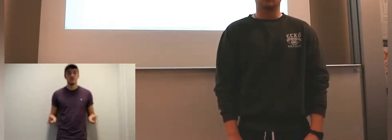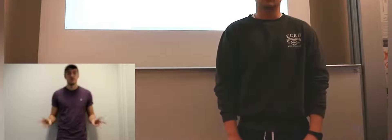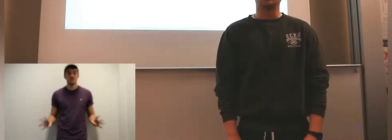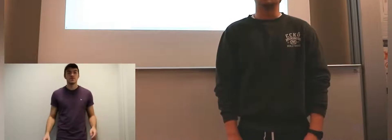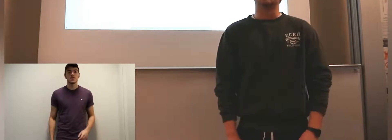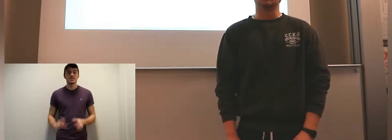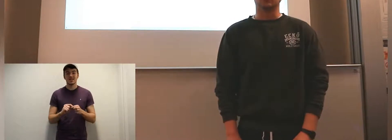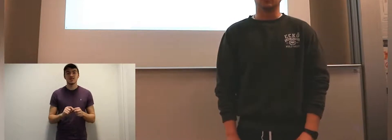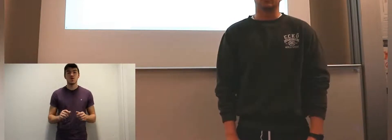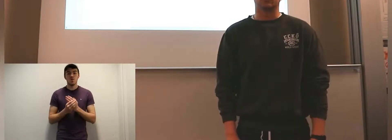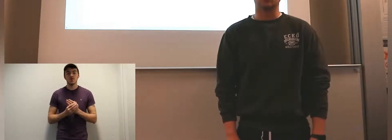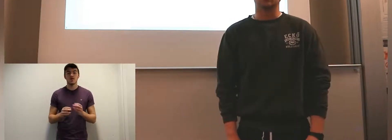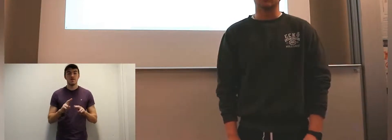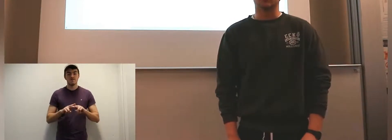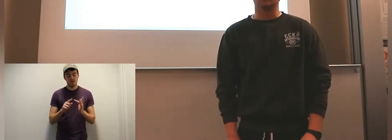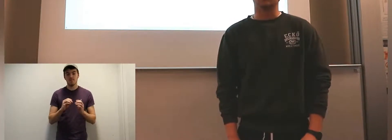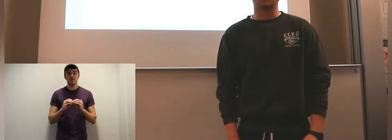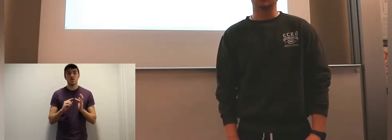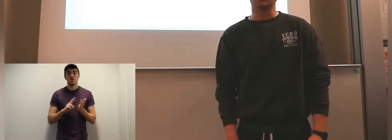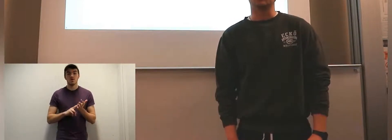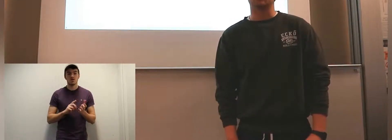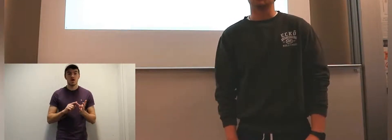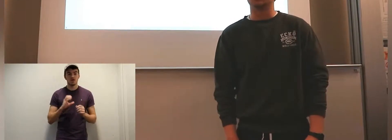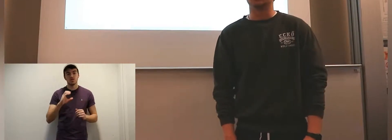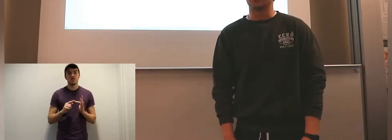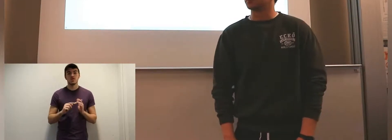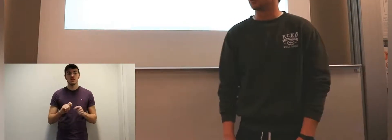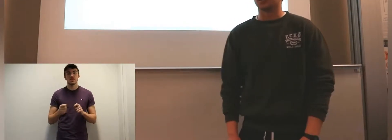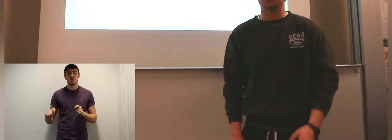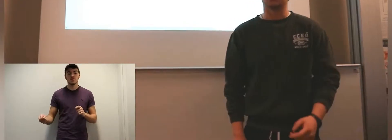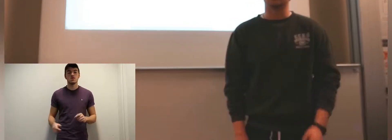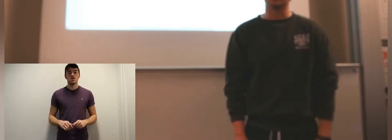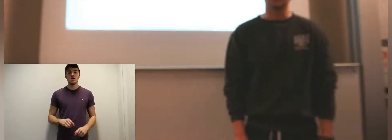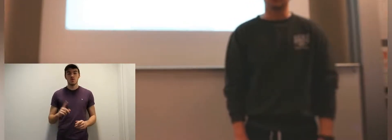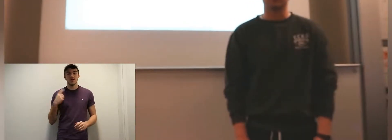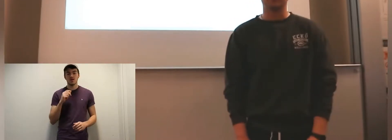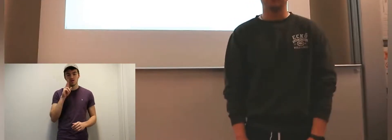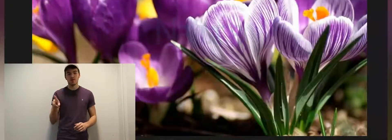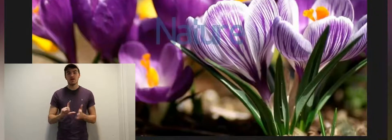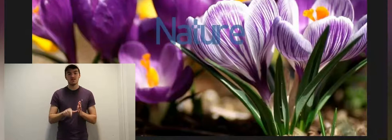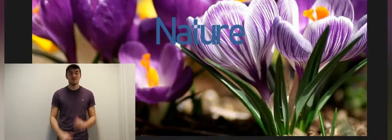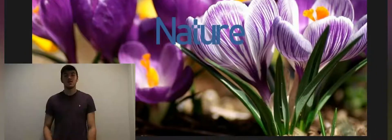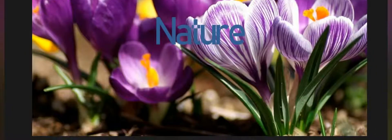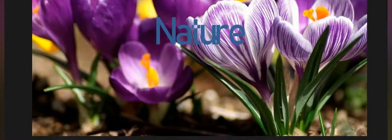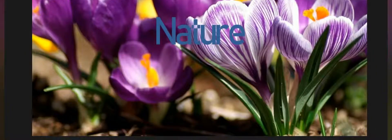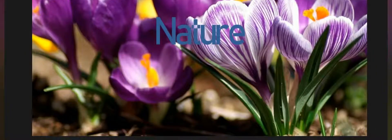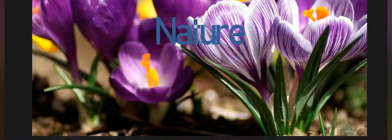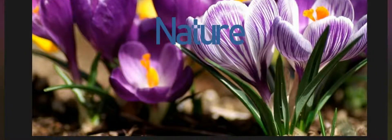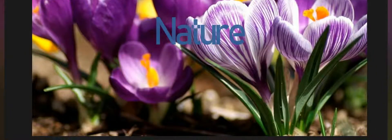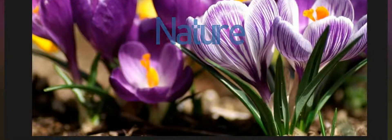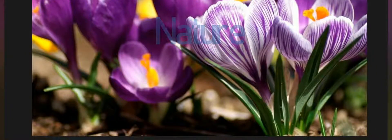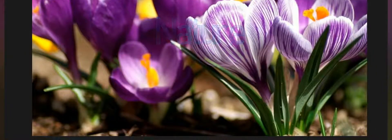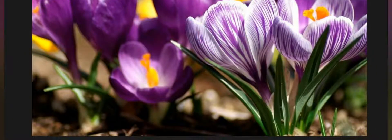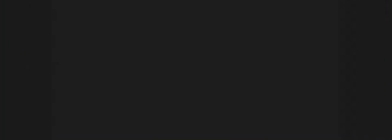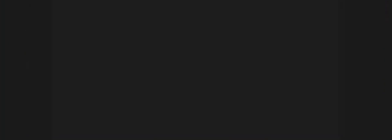The golden ratio is also linked closely to the Fibonacci sequence, which is mentioned later on in the video.